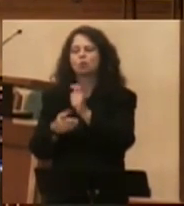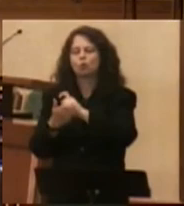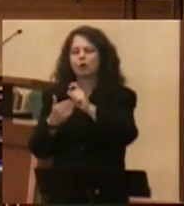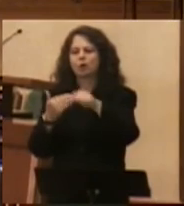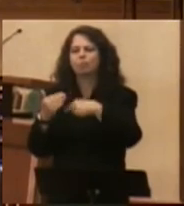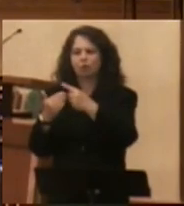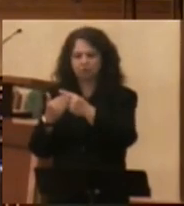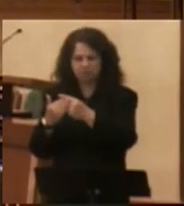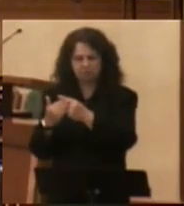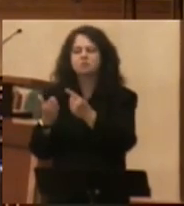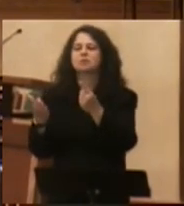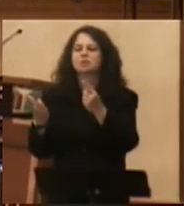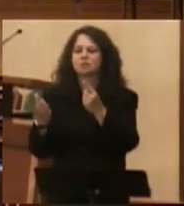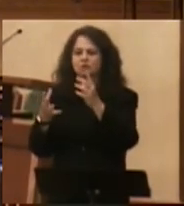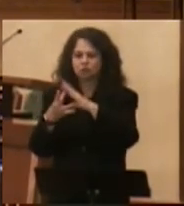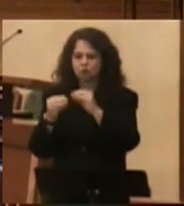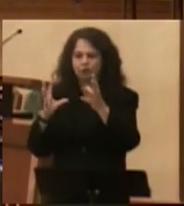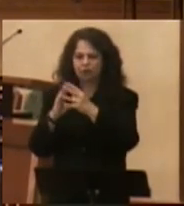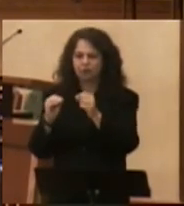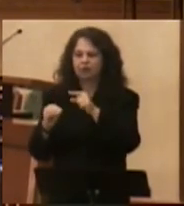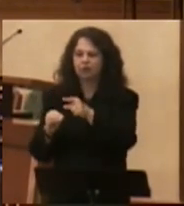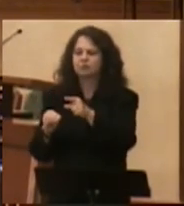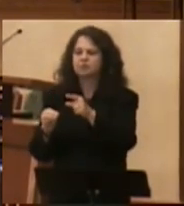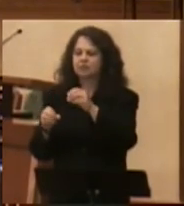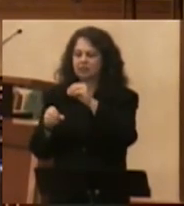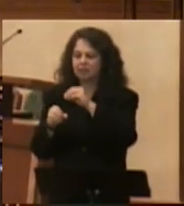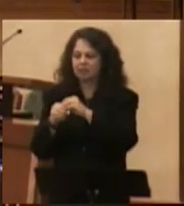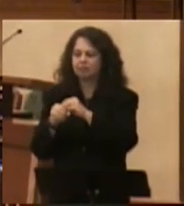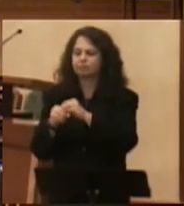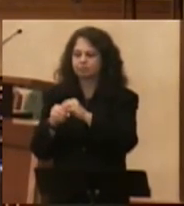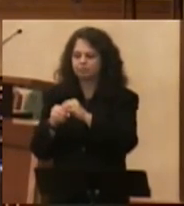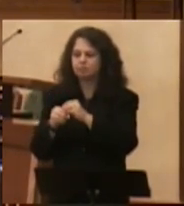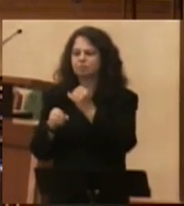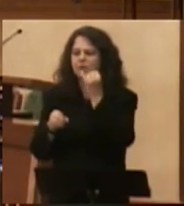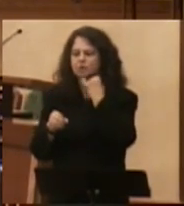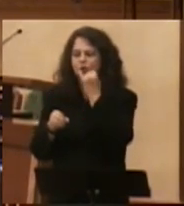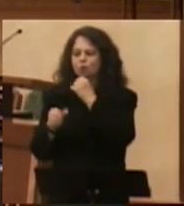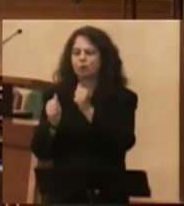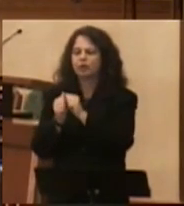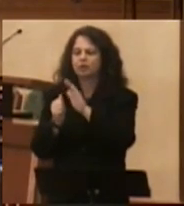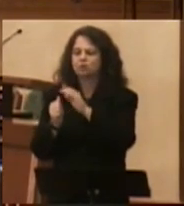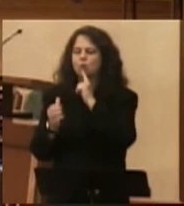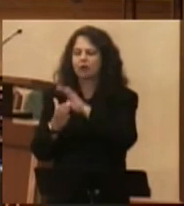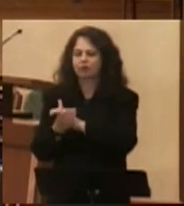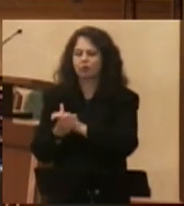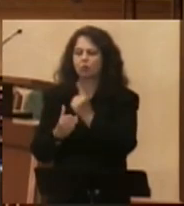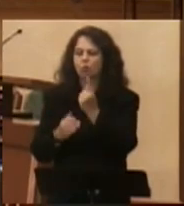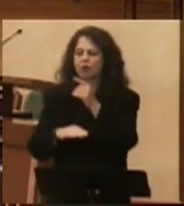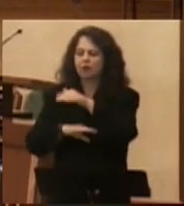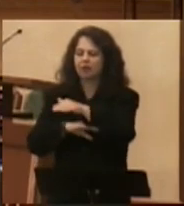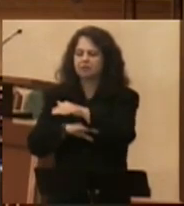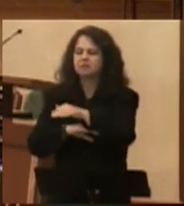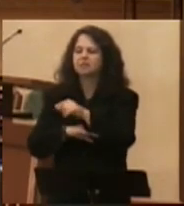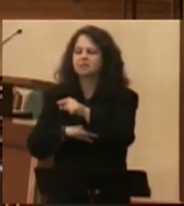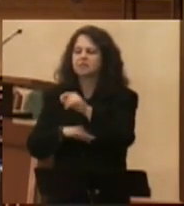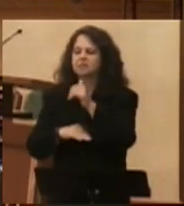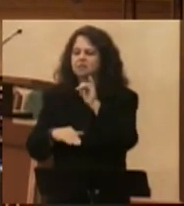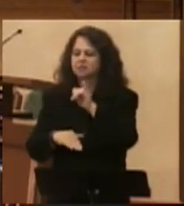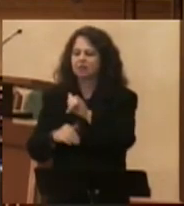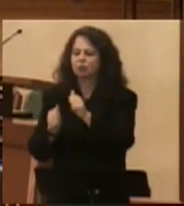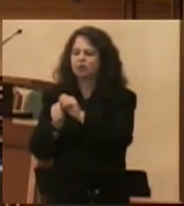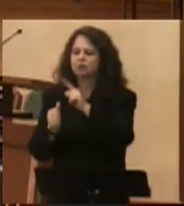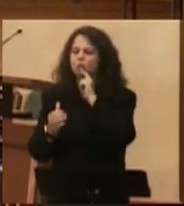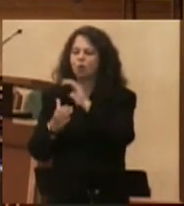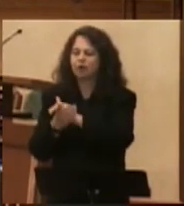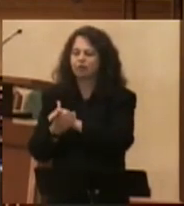his wife. One night on that trip, they stayed at a resort on the shores of the Sea of